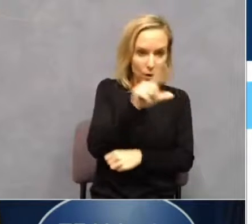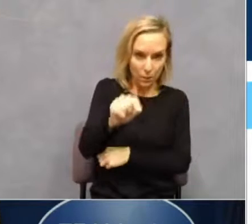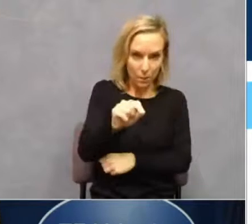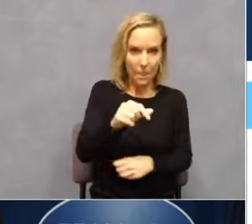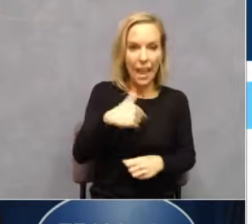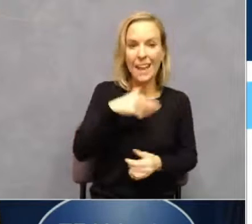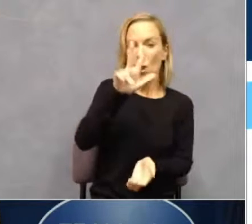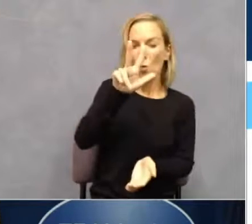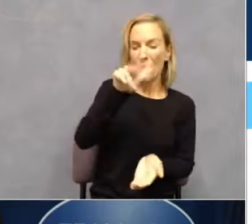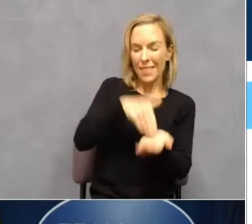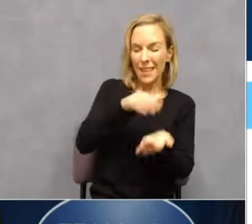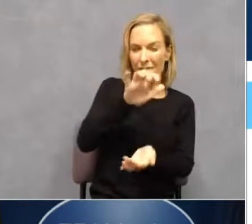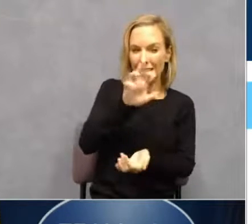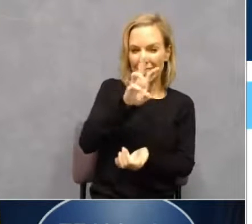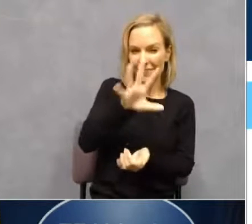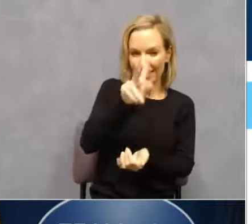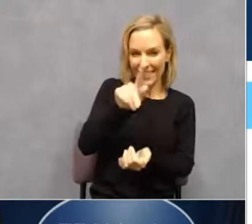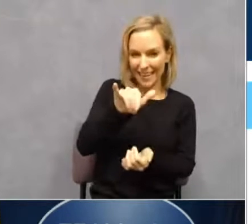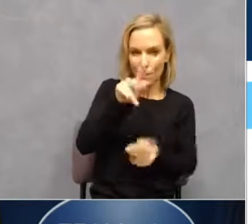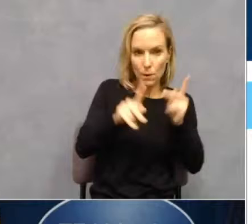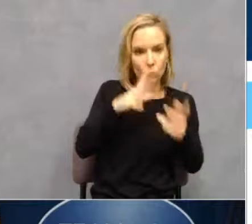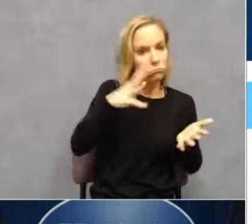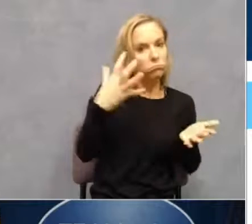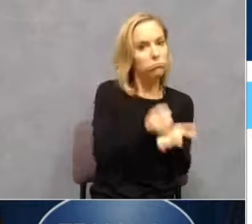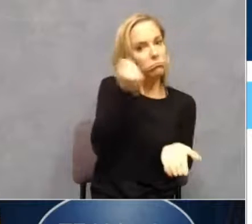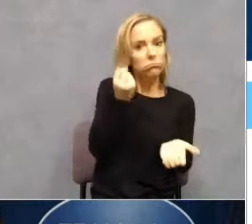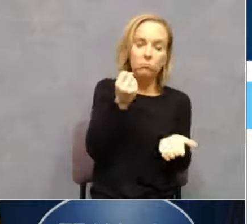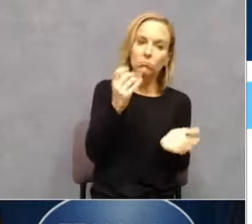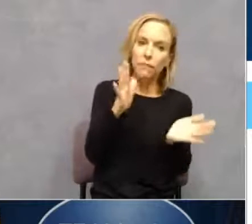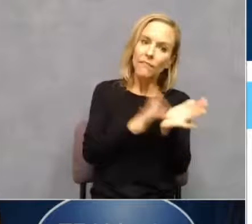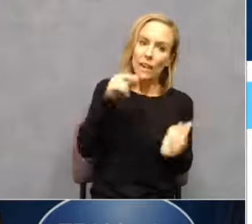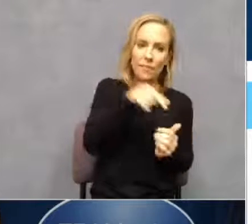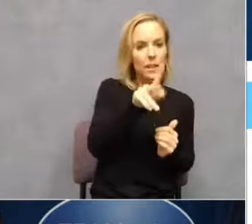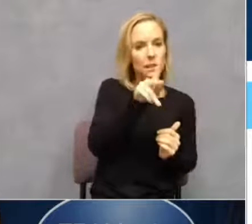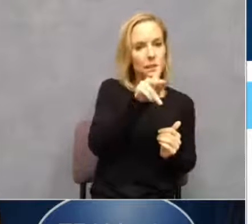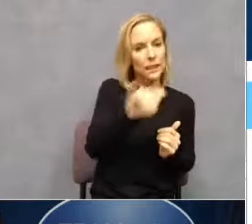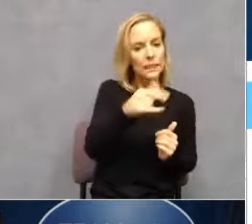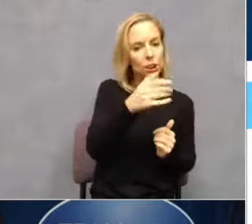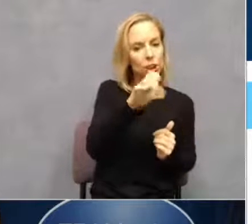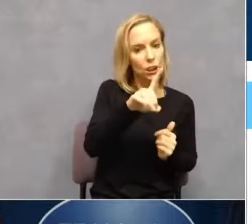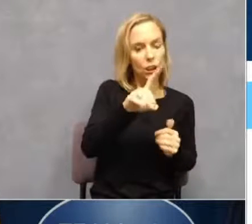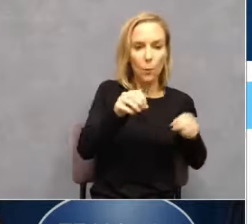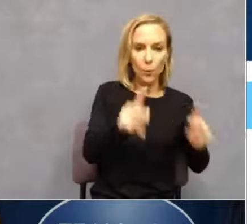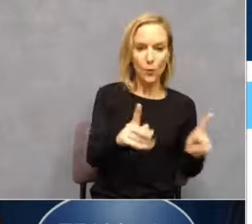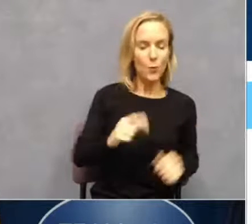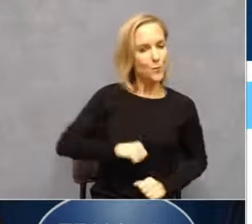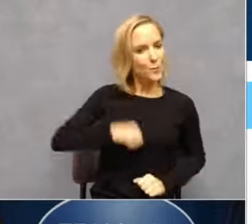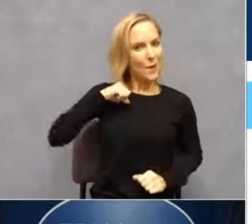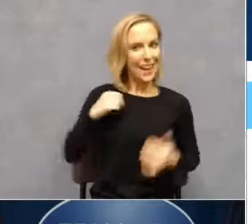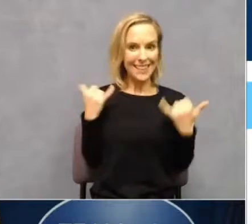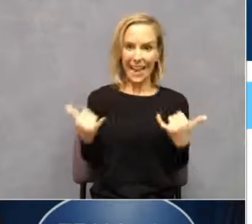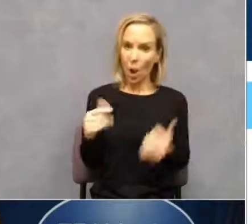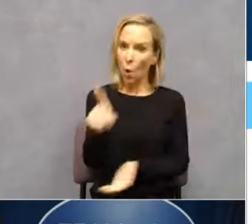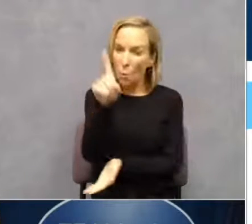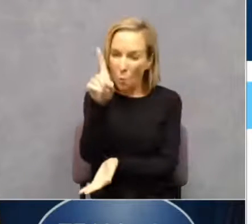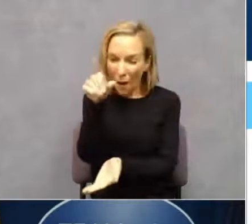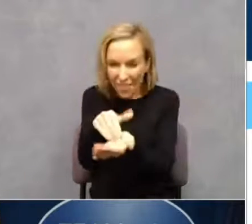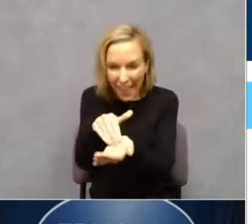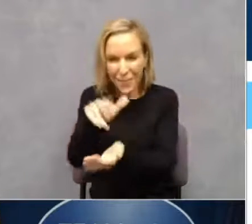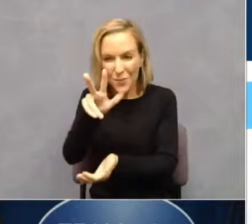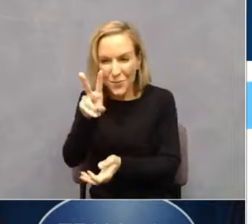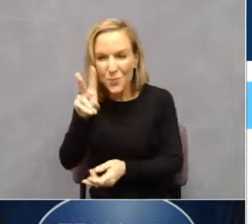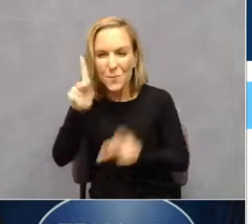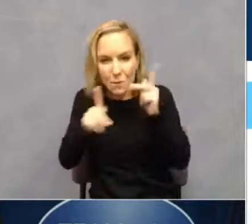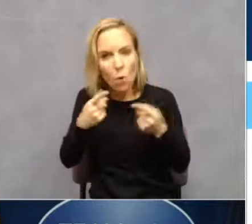3,565 Kentuckians who took advantage of the GED opportunity. I am proud to announce that 1,032 people have